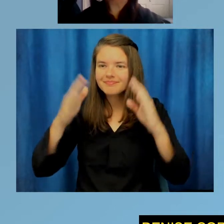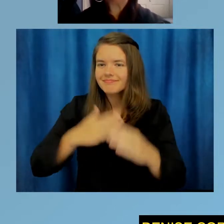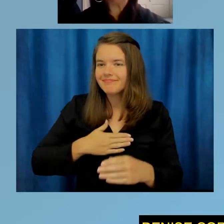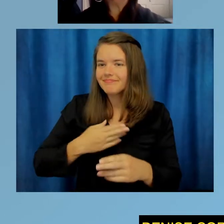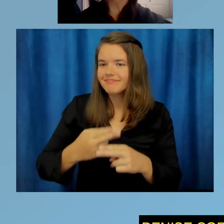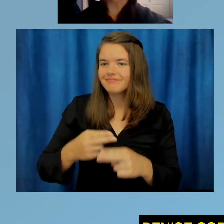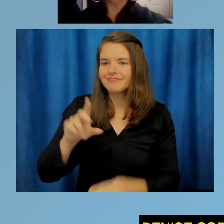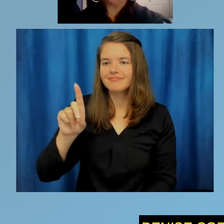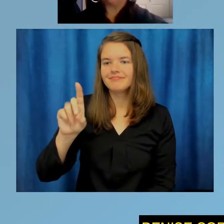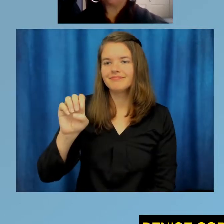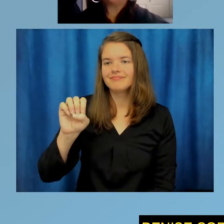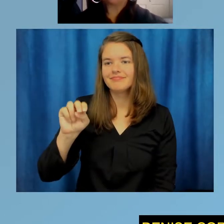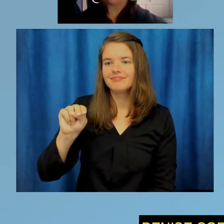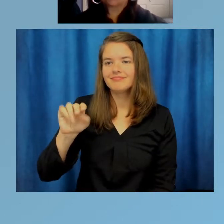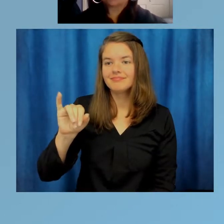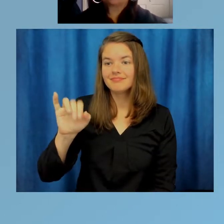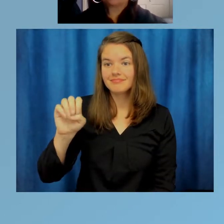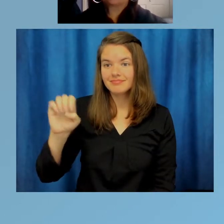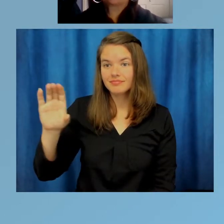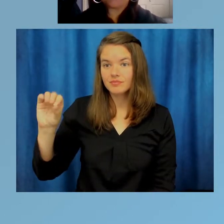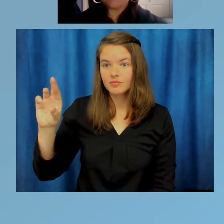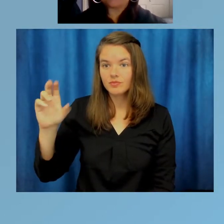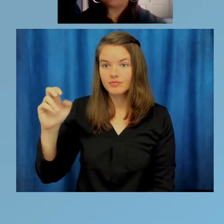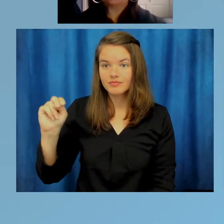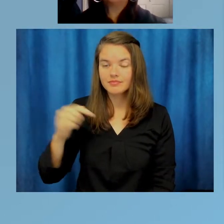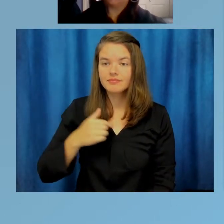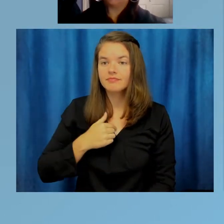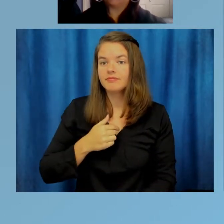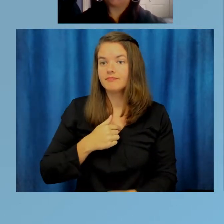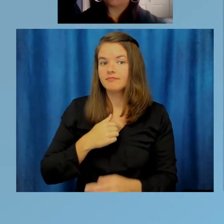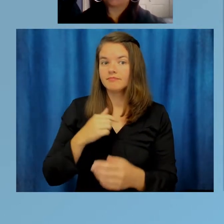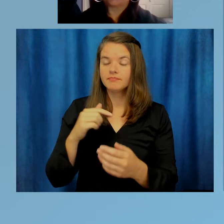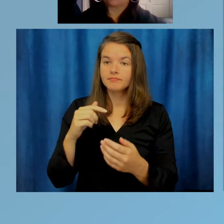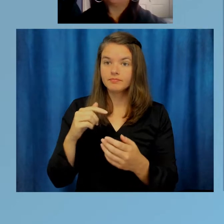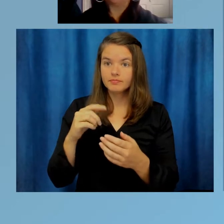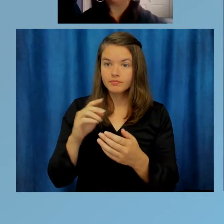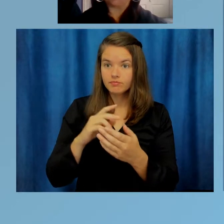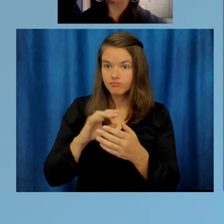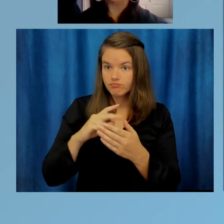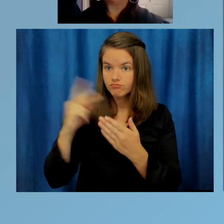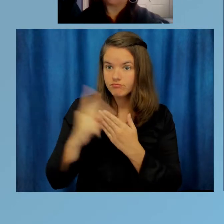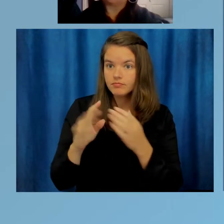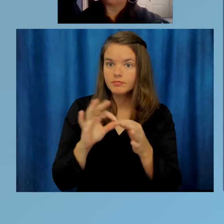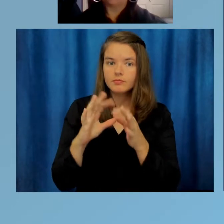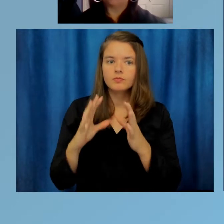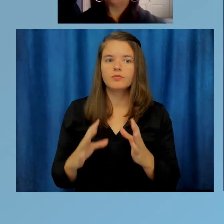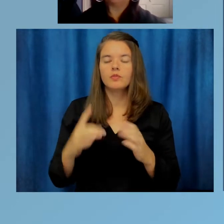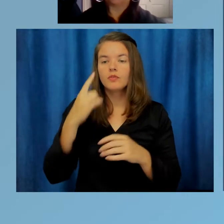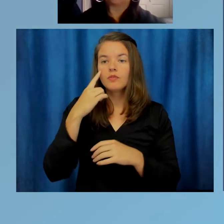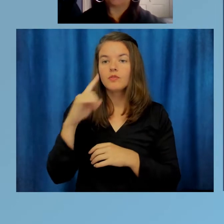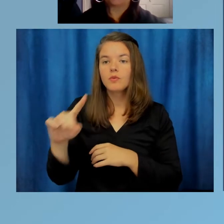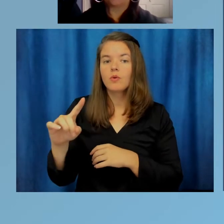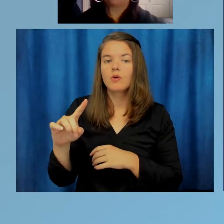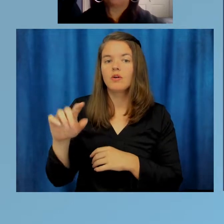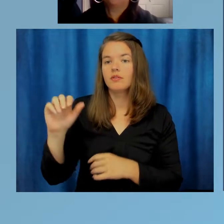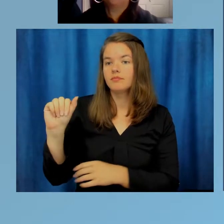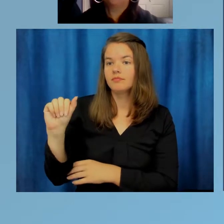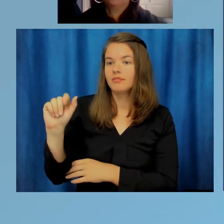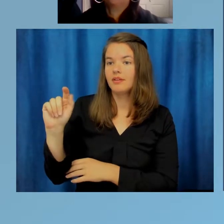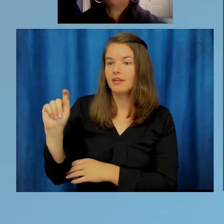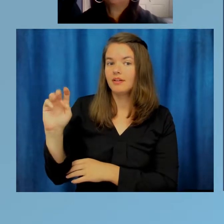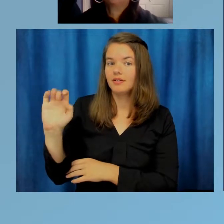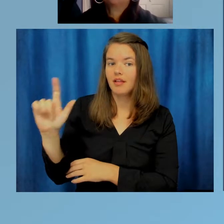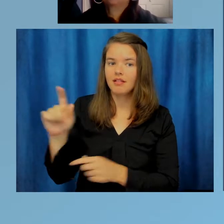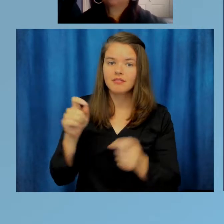Hi, my name is Denise Corson, and I'm the program coordinator of the ATEL program, the Adaptive Telephone Equipment Loan Program.